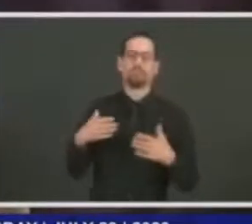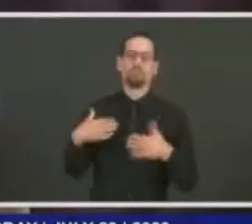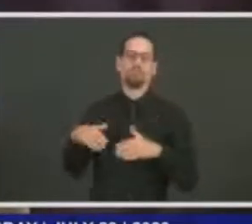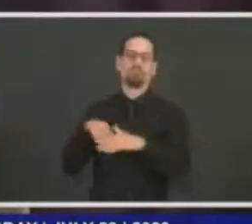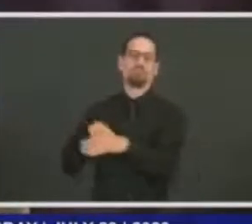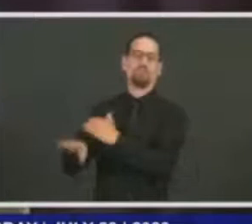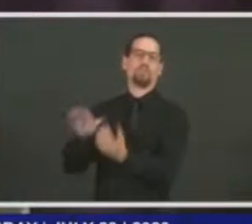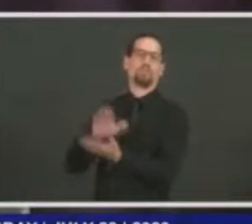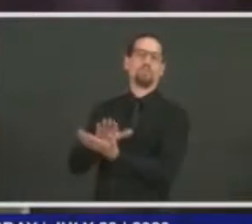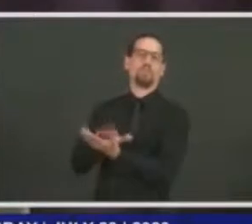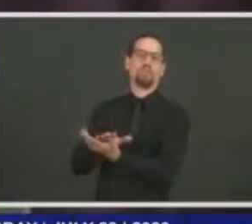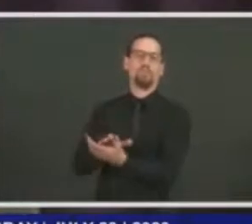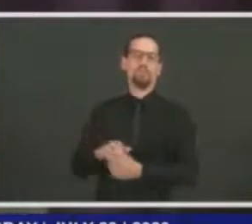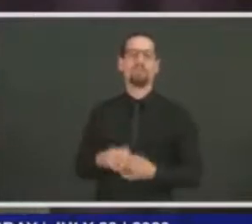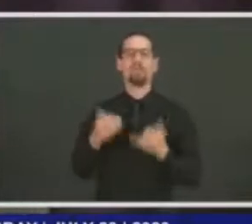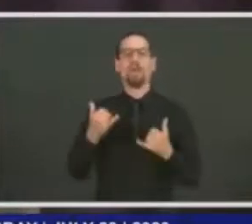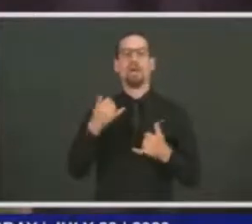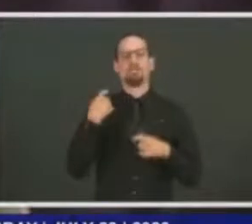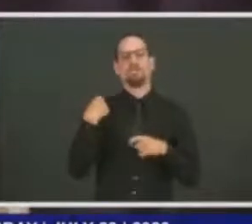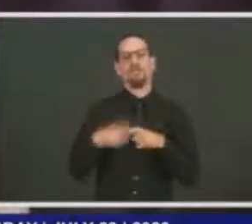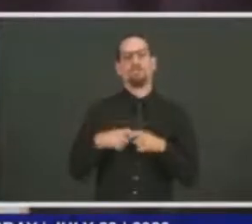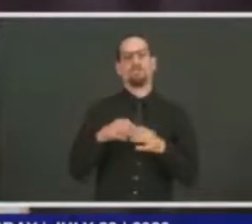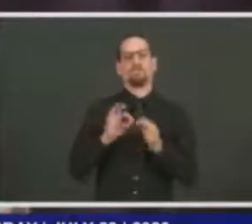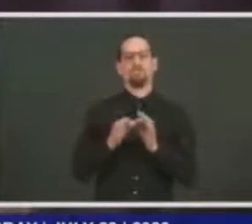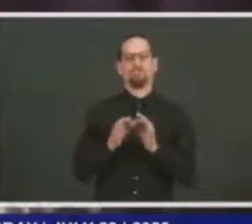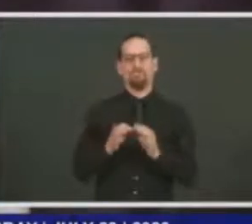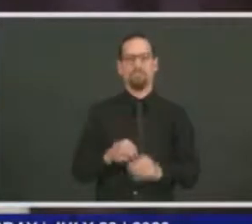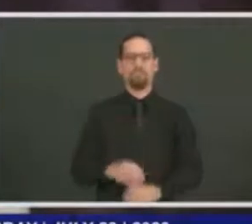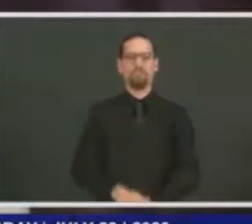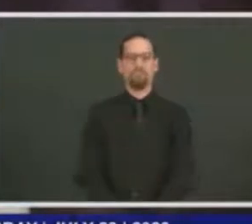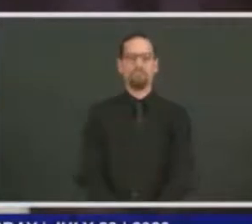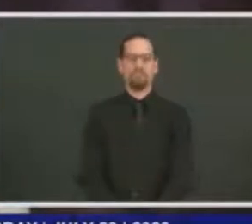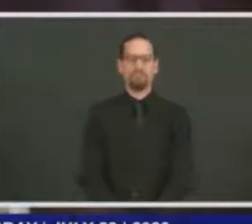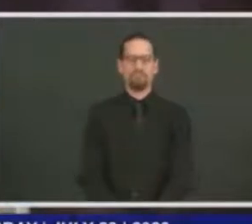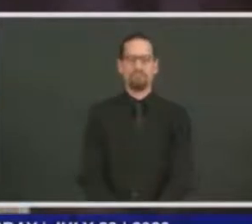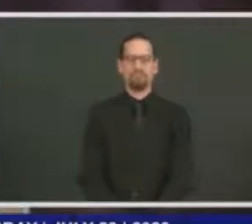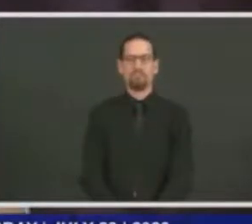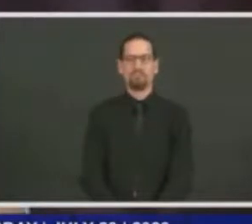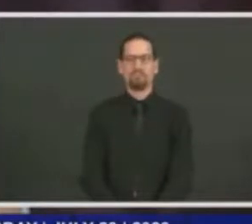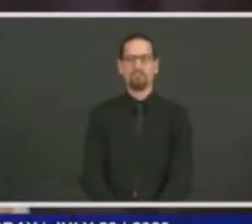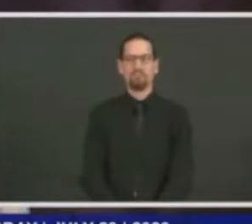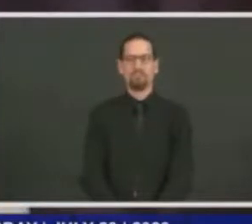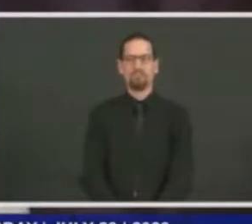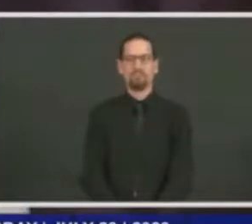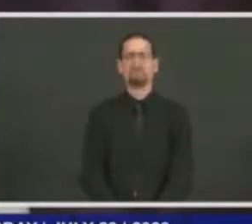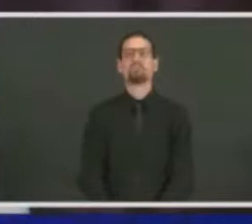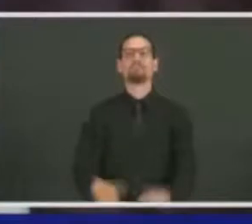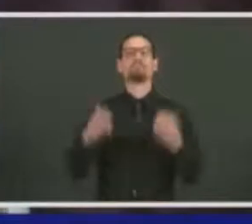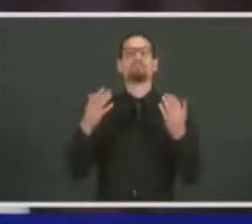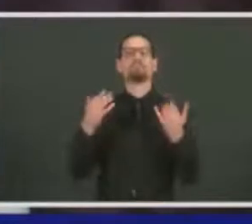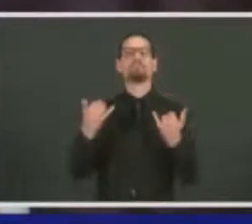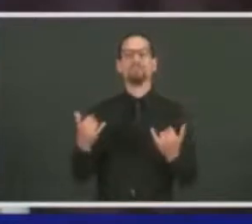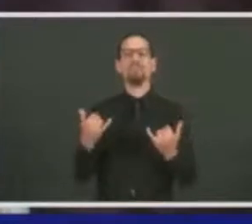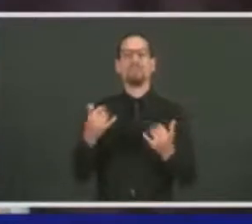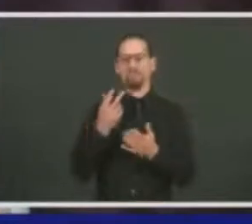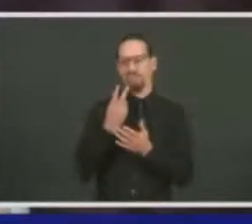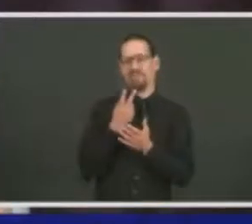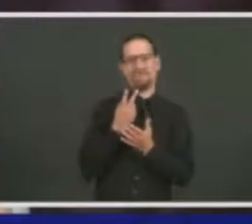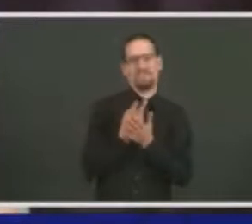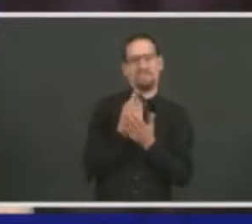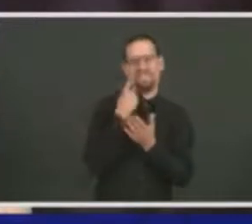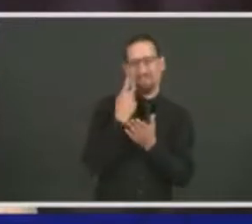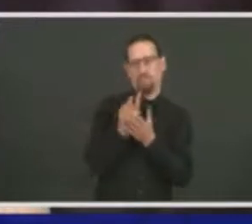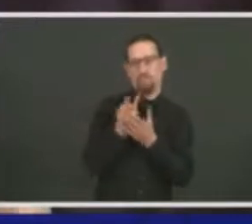tomando todas las medidas necesarias. Now I want to talk to you about what's been happening in the last 2 weeks. My team at